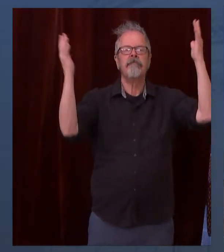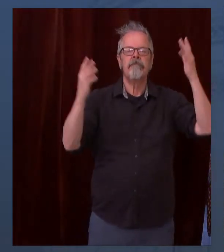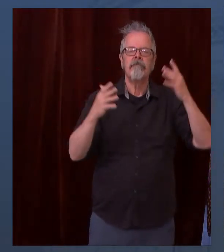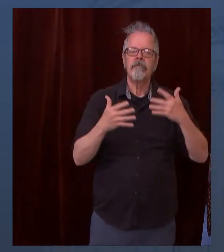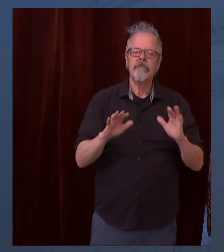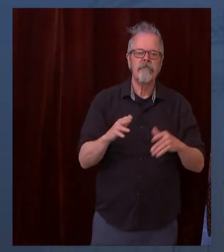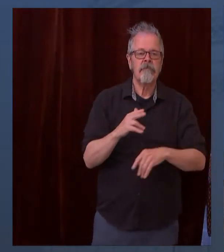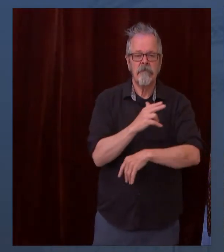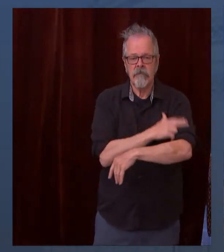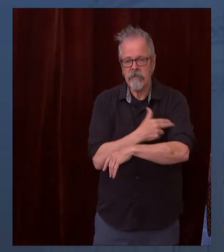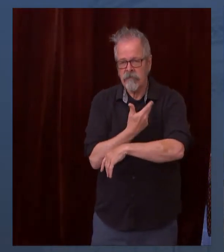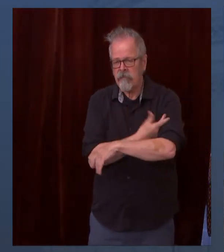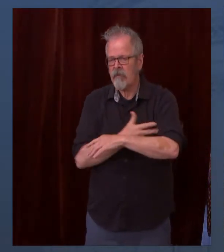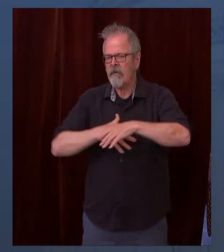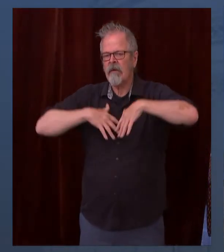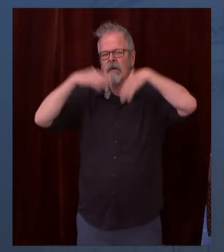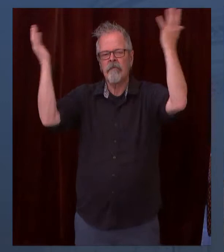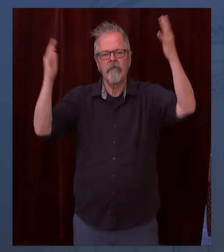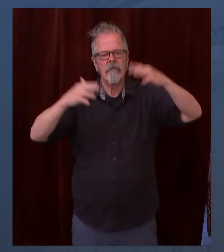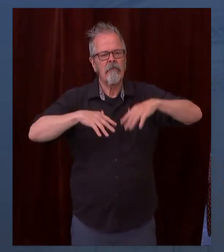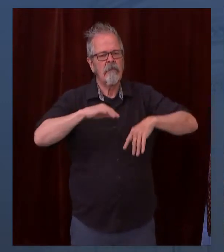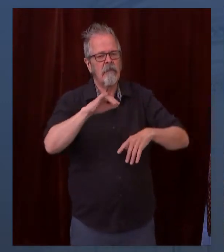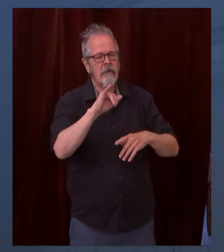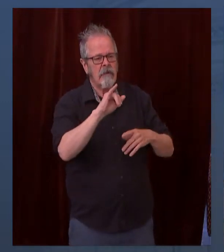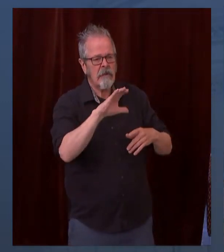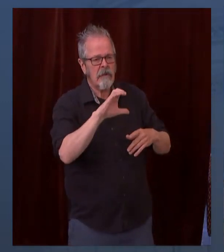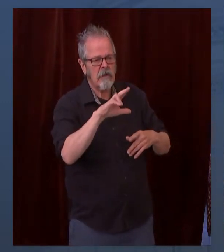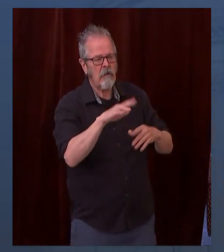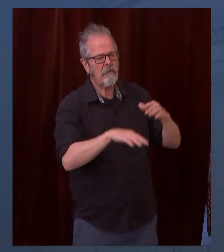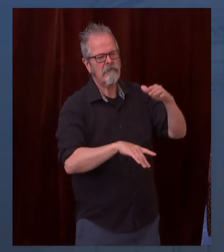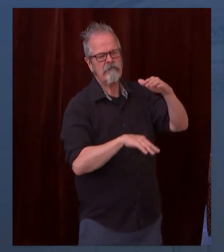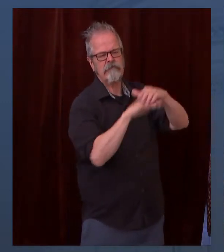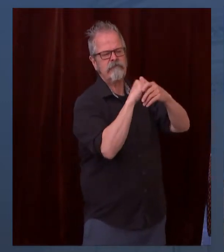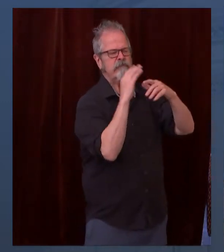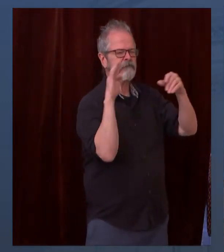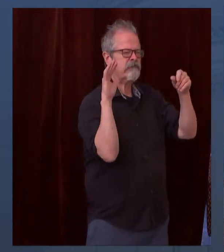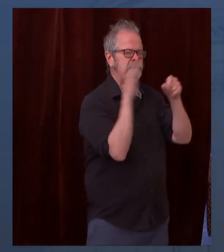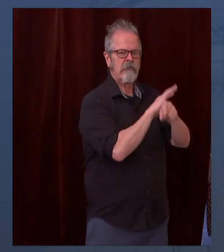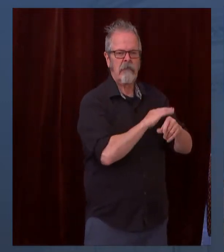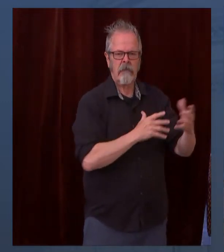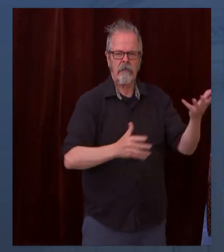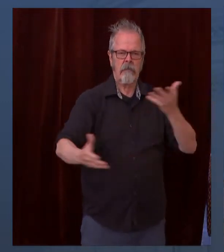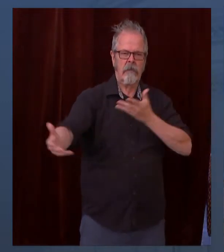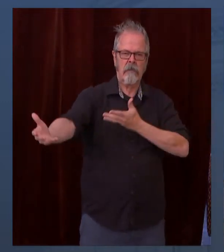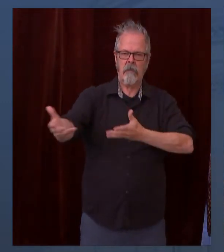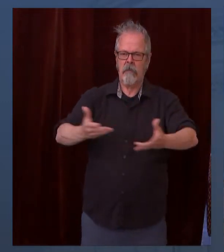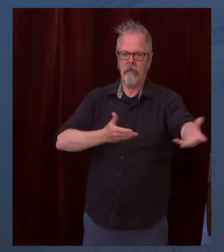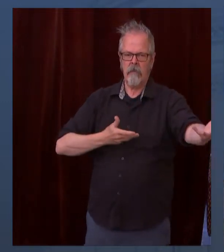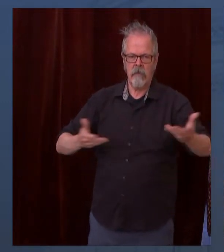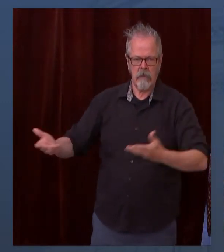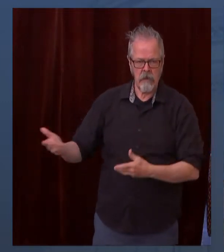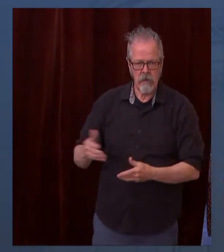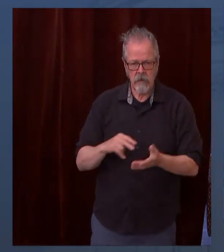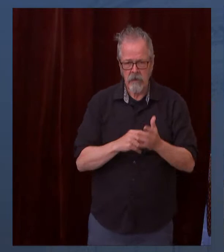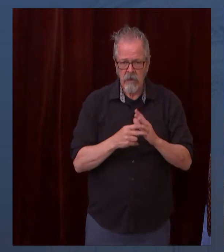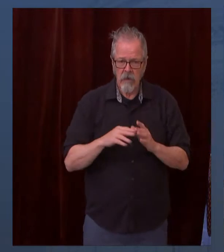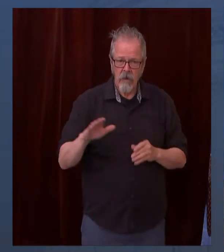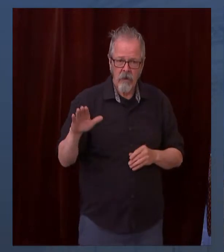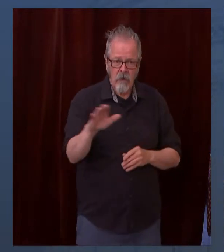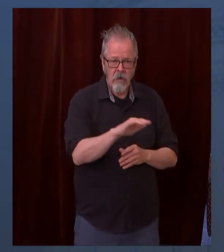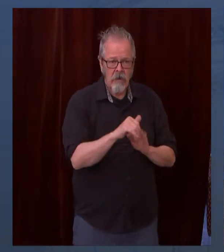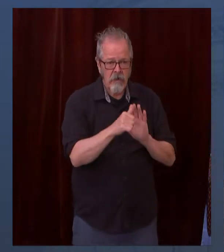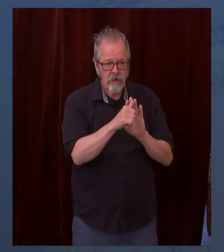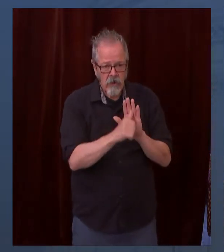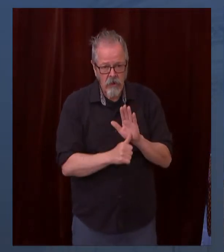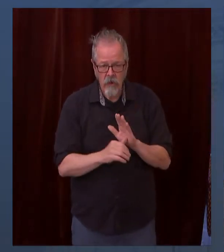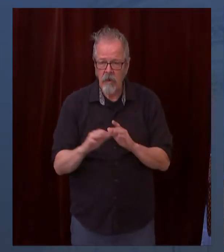strained. We will lose the ability in hospitals to get elective surgery. We will not have the ability to get common,